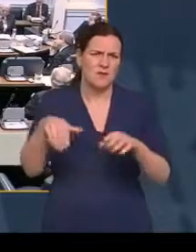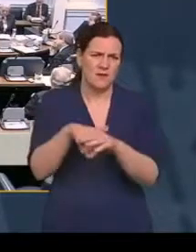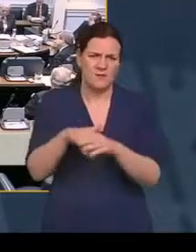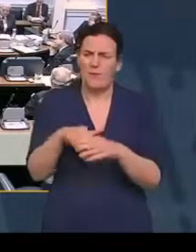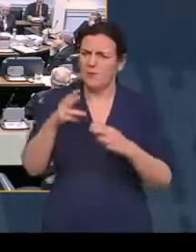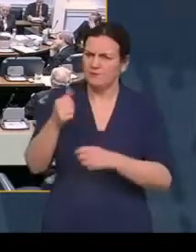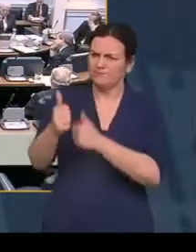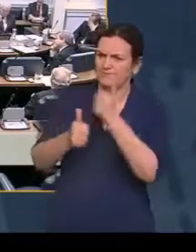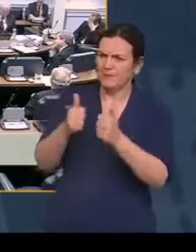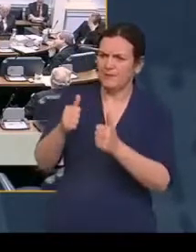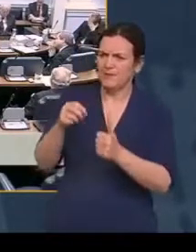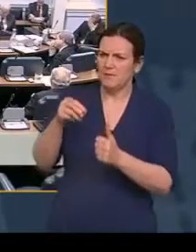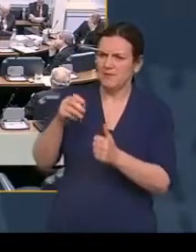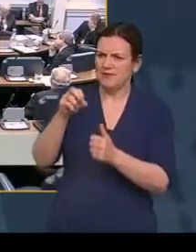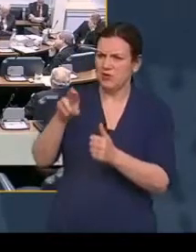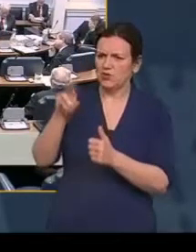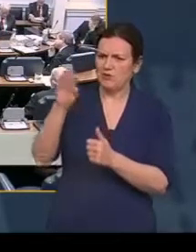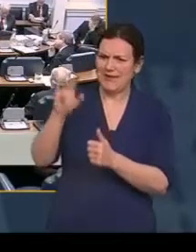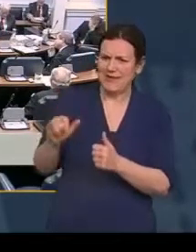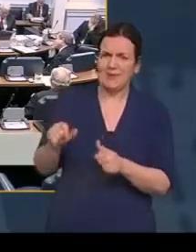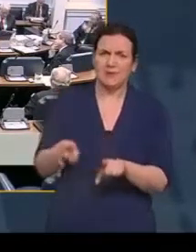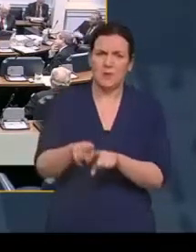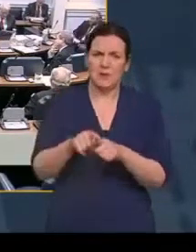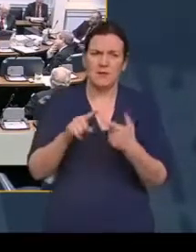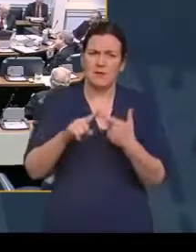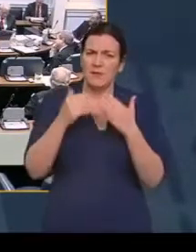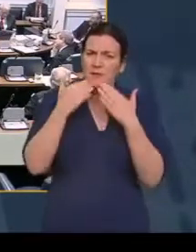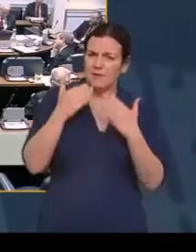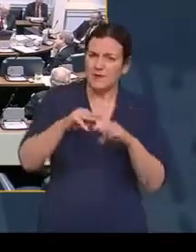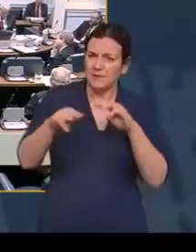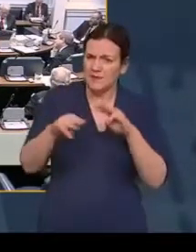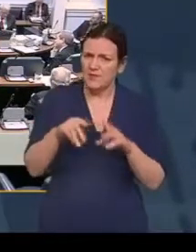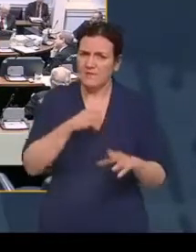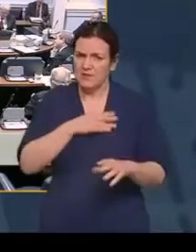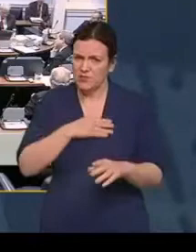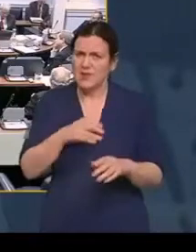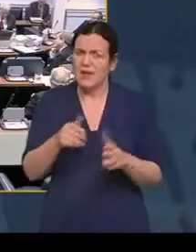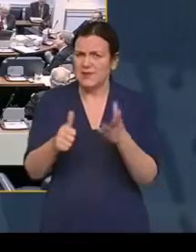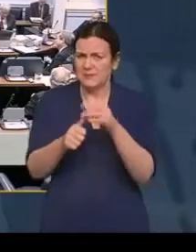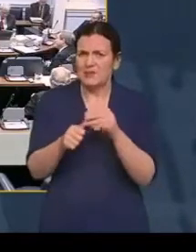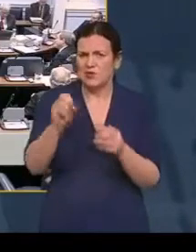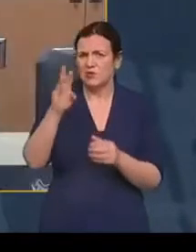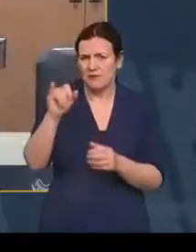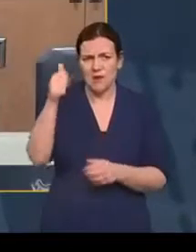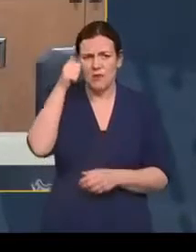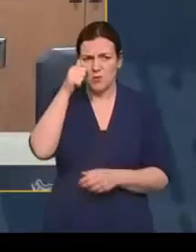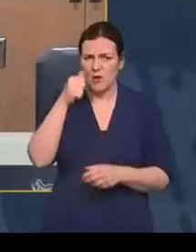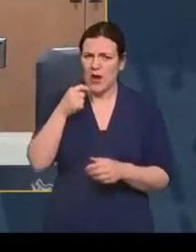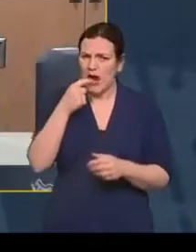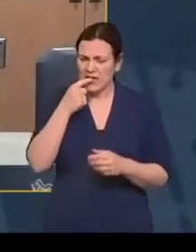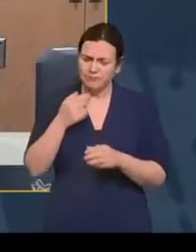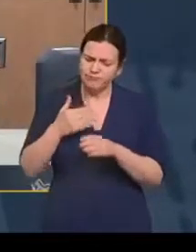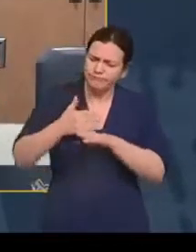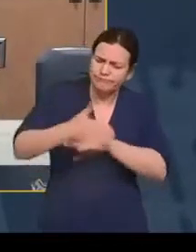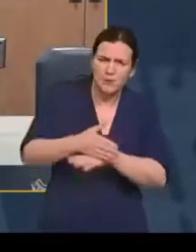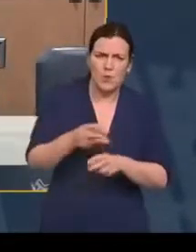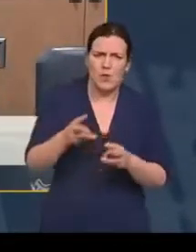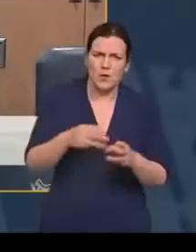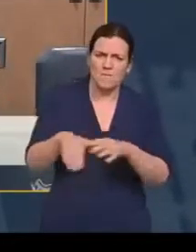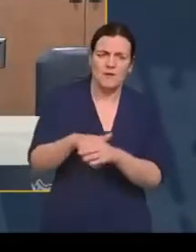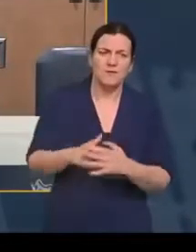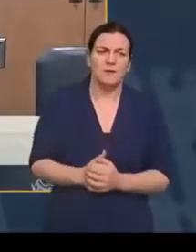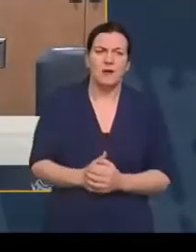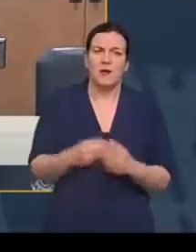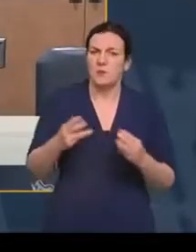to congratulate Senator Daly for bringing this forward, to thank the Minister and his officials, especially Jerry, who I know put Trojan work into